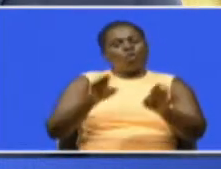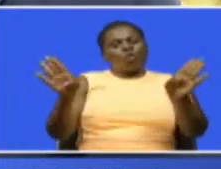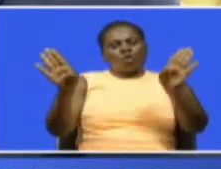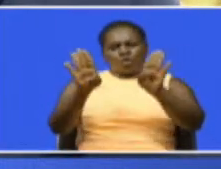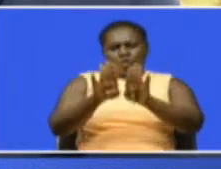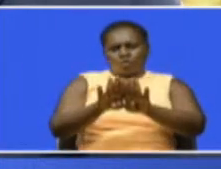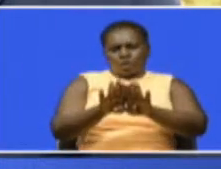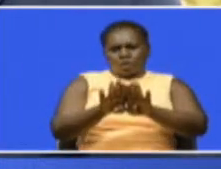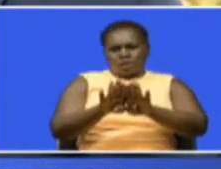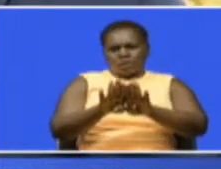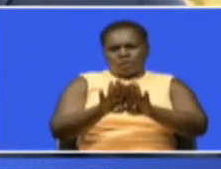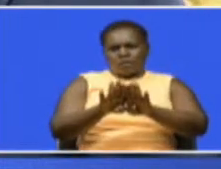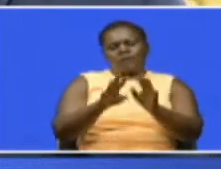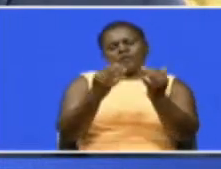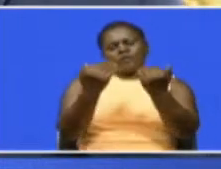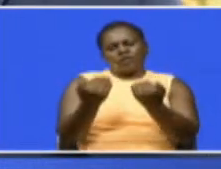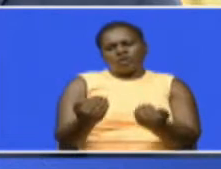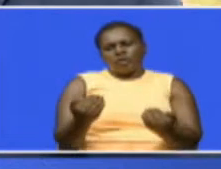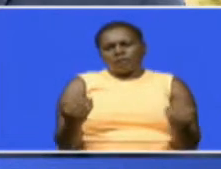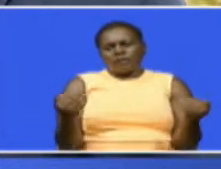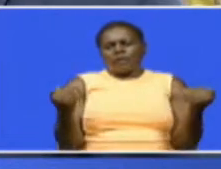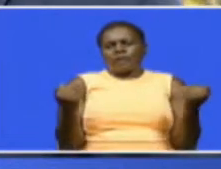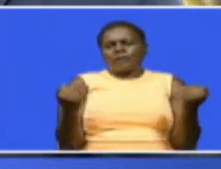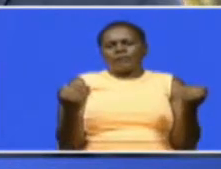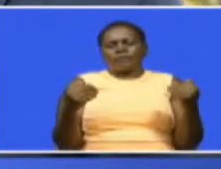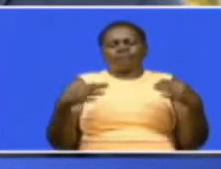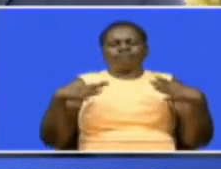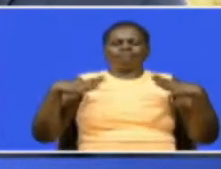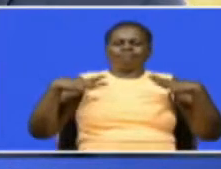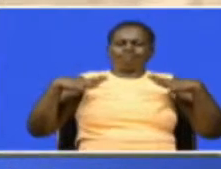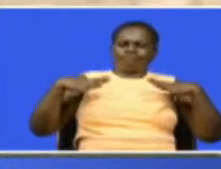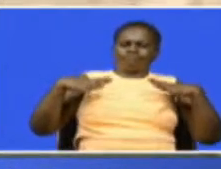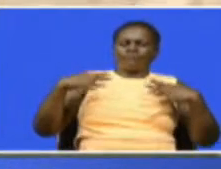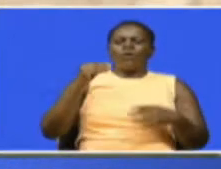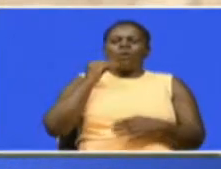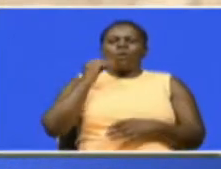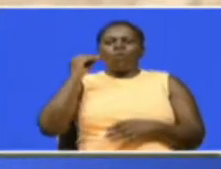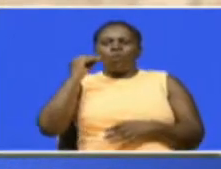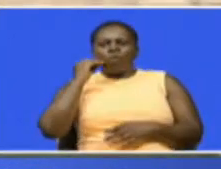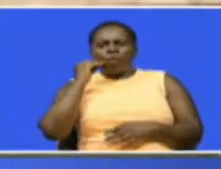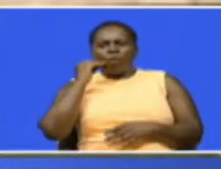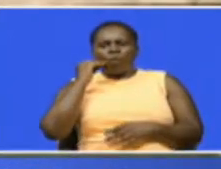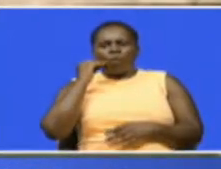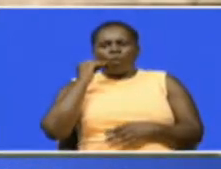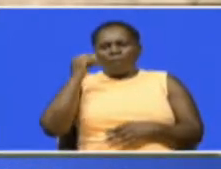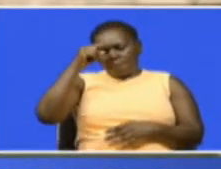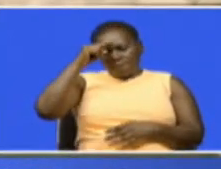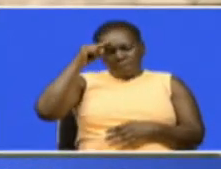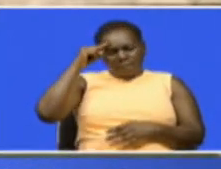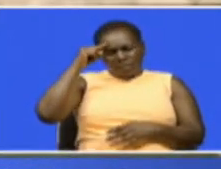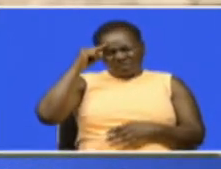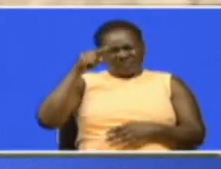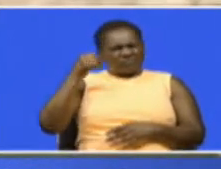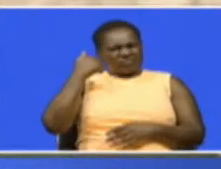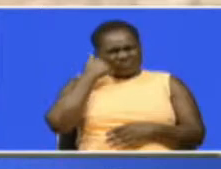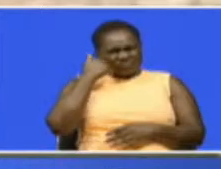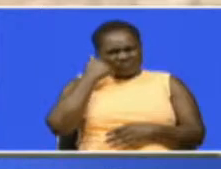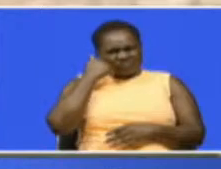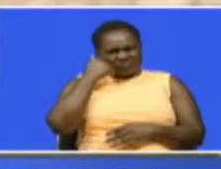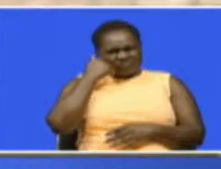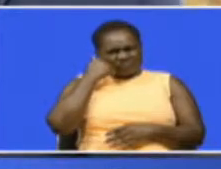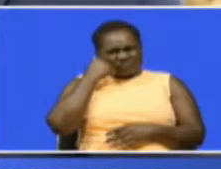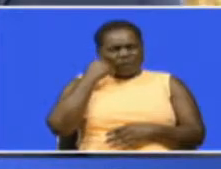closed. Children have been very idle at home. Because of this, there's been a lot of